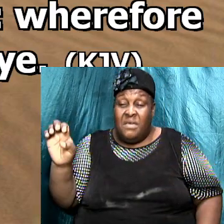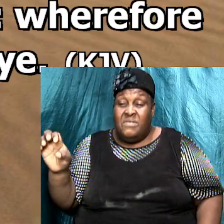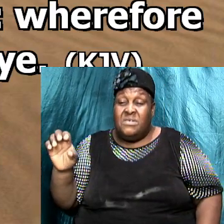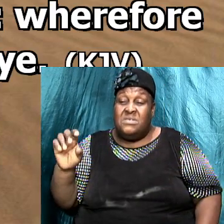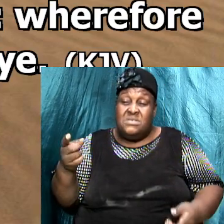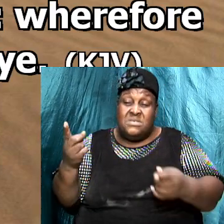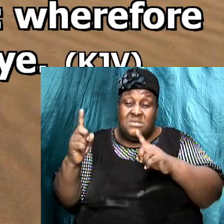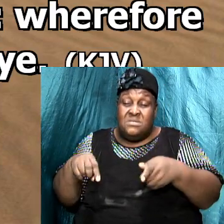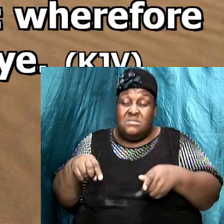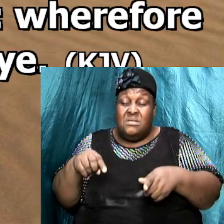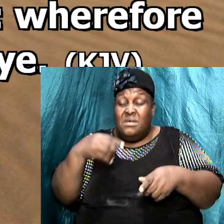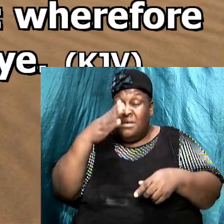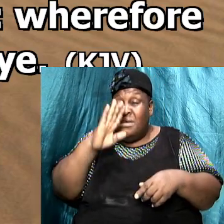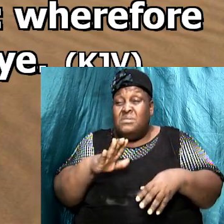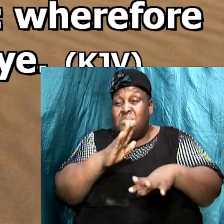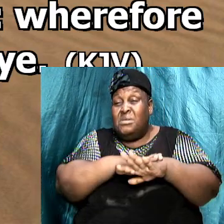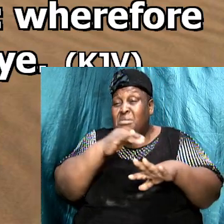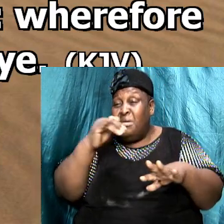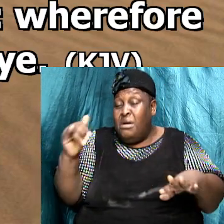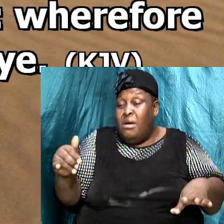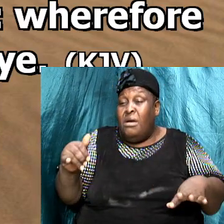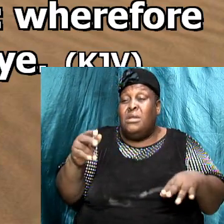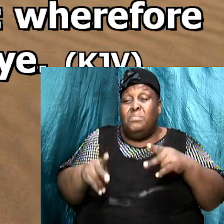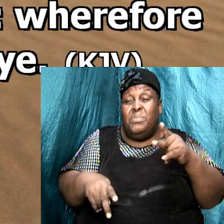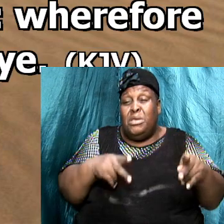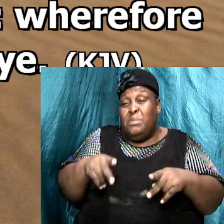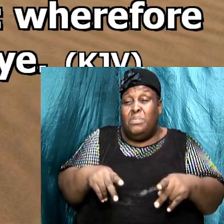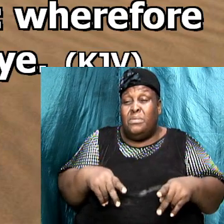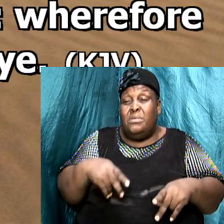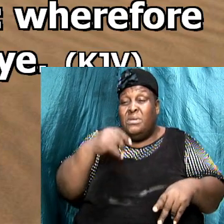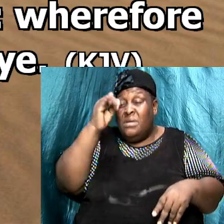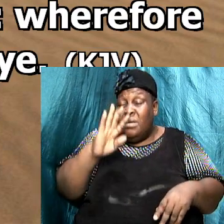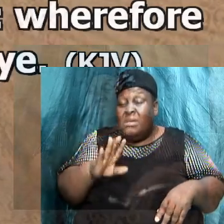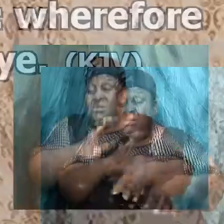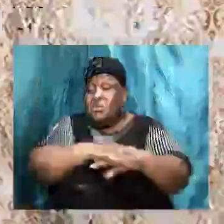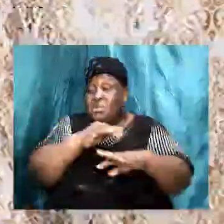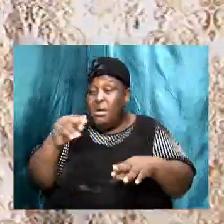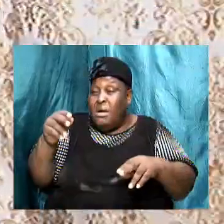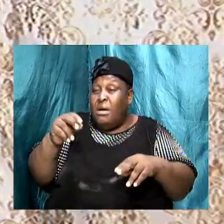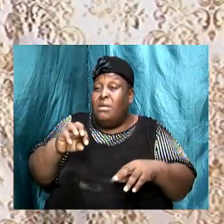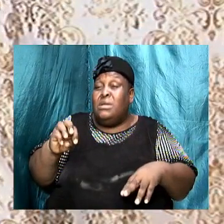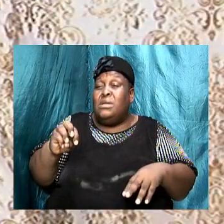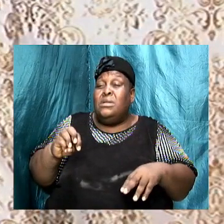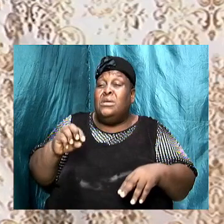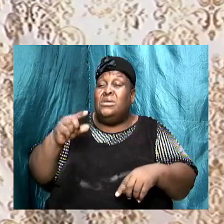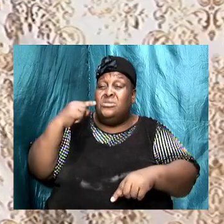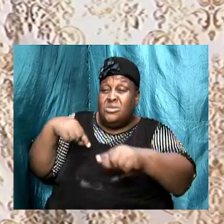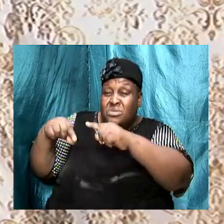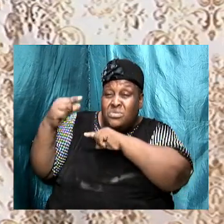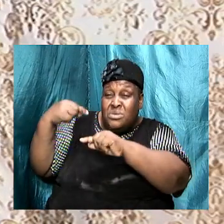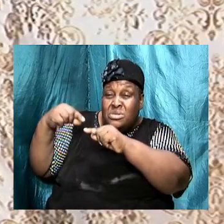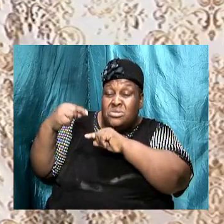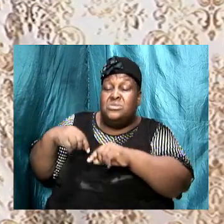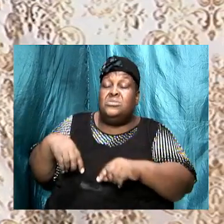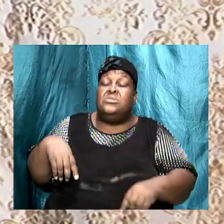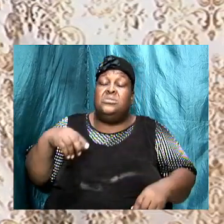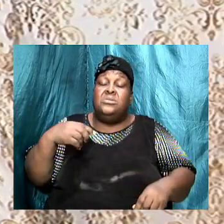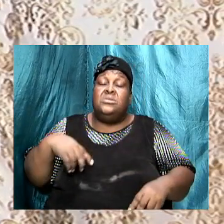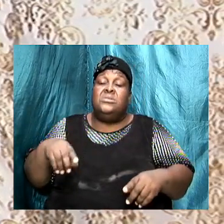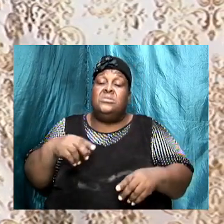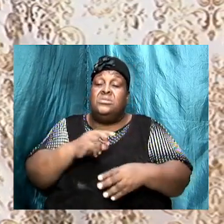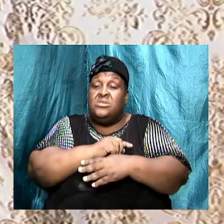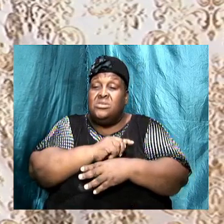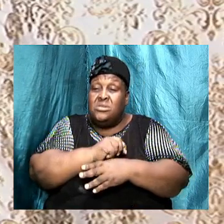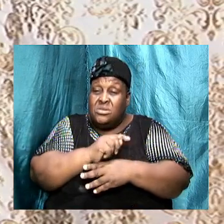calling individuals. He has been calling nations. And he did it in the Old Testament. And he did it in the New